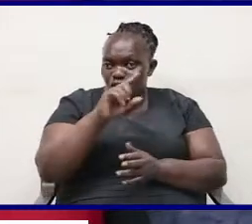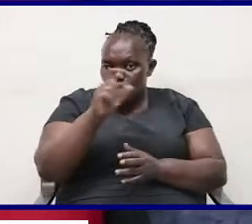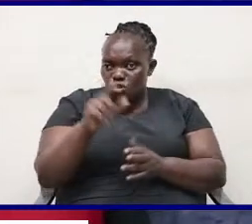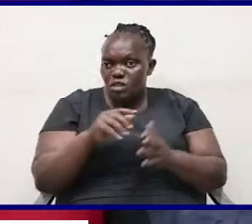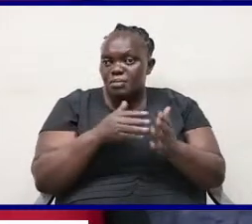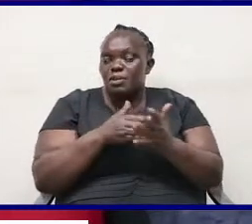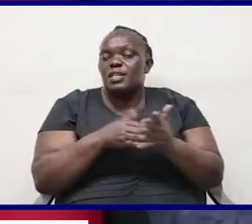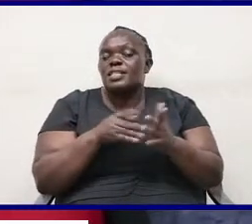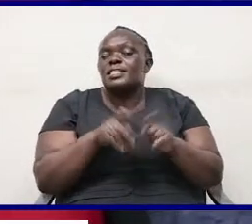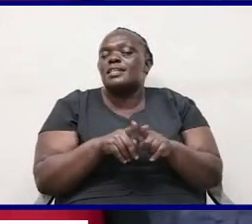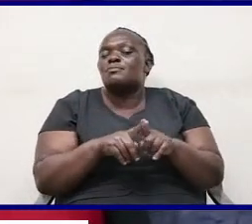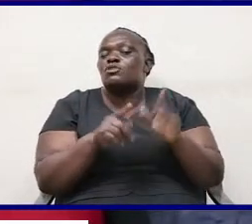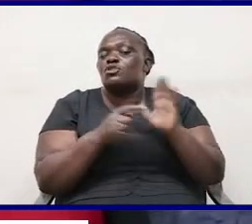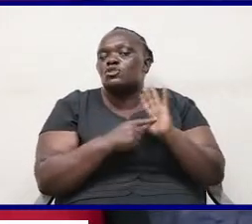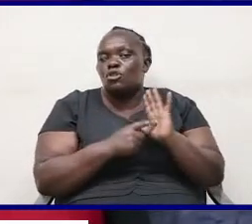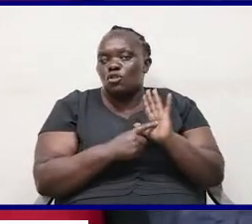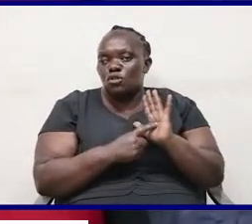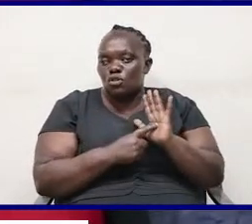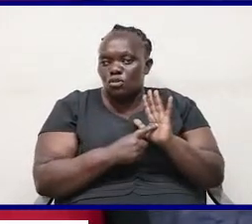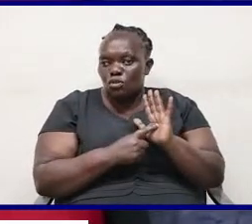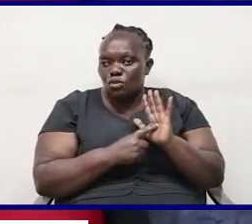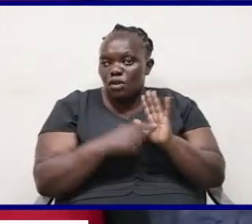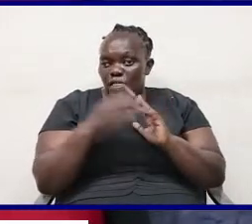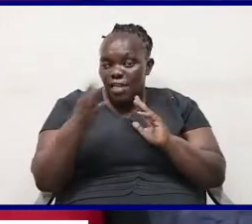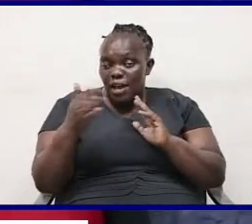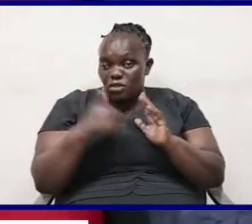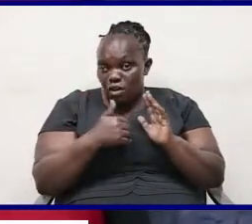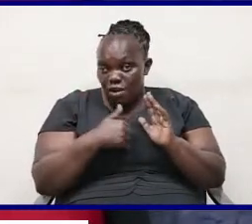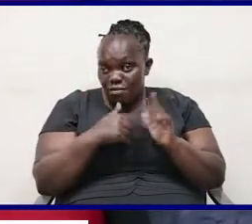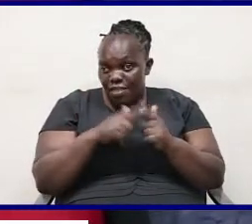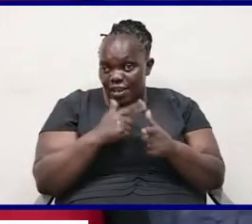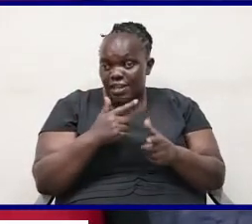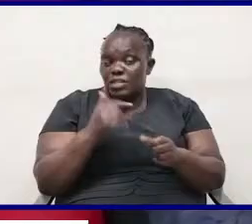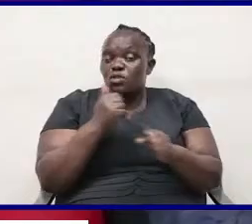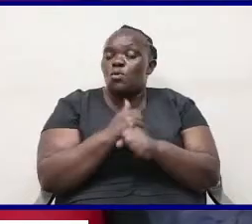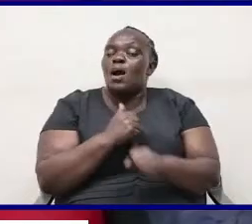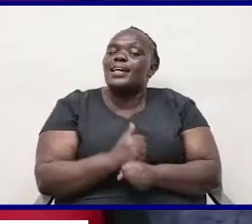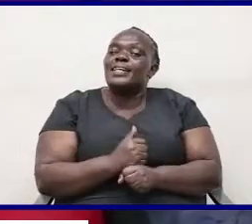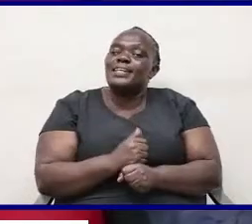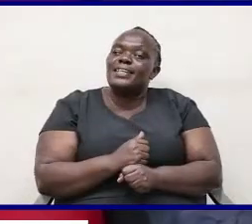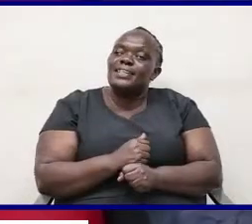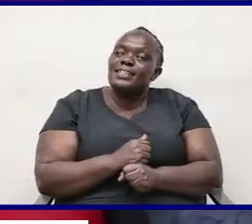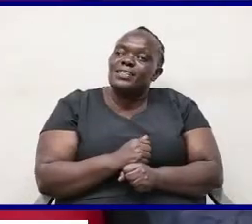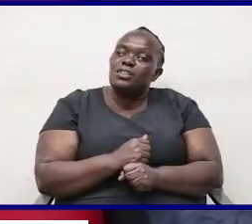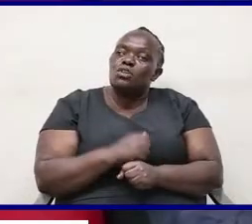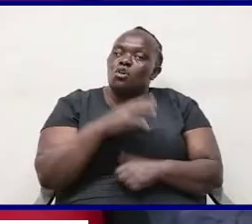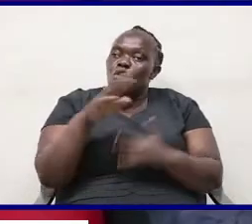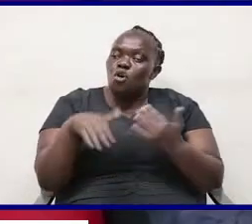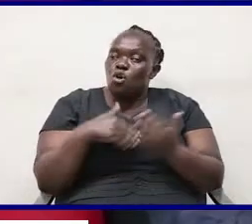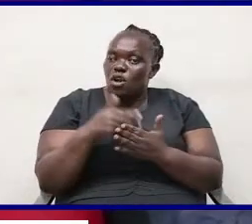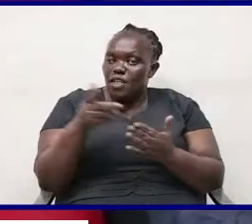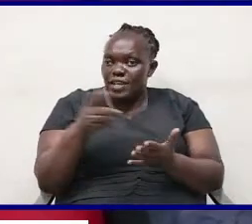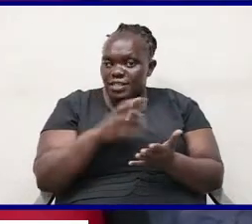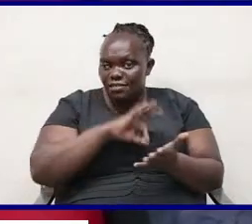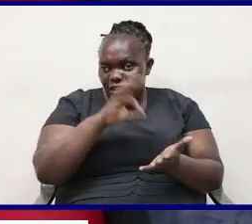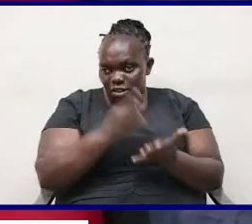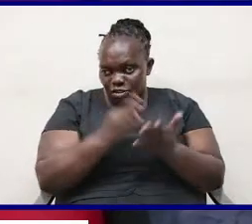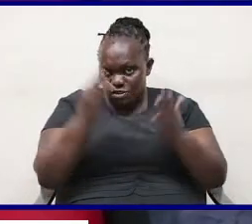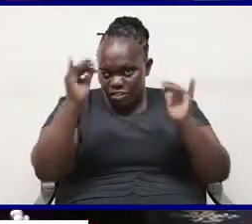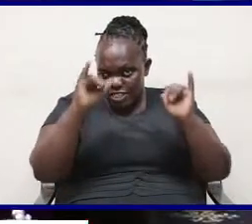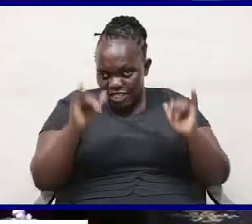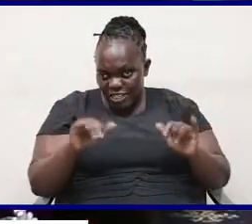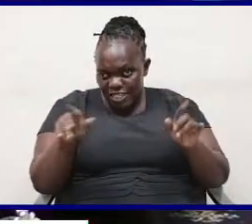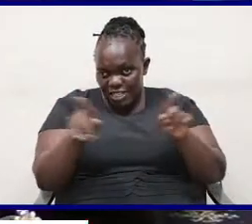borders. So standardizing the standards that they are to have. And then we are also working with all these financial institutions